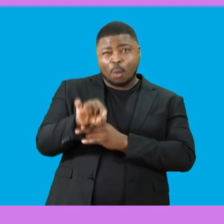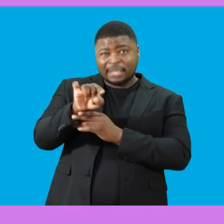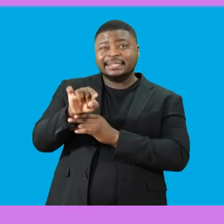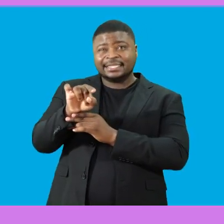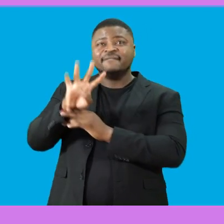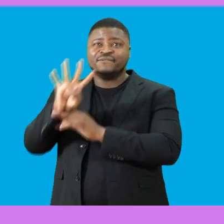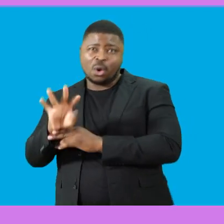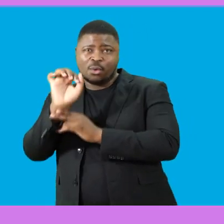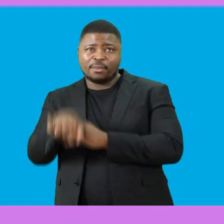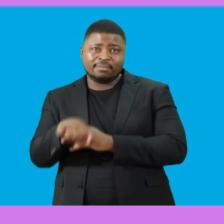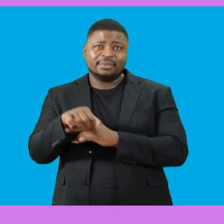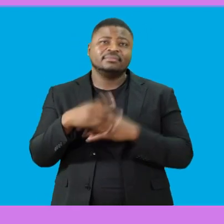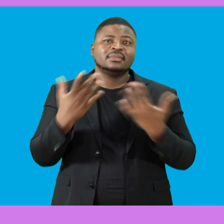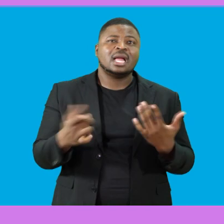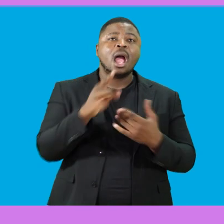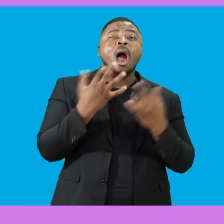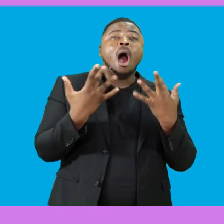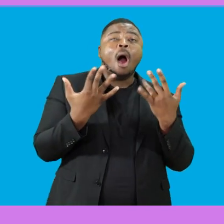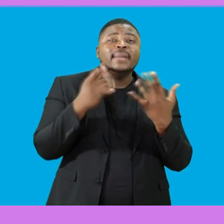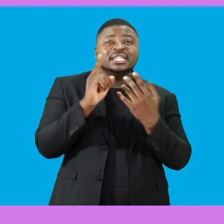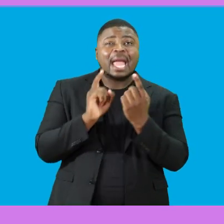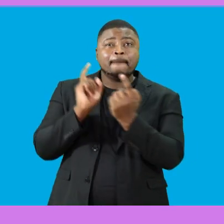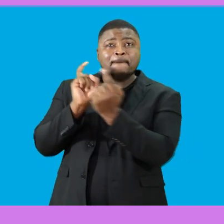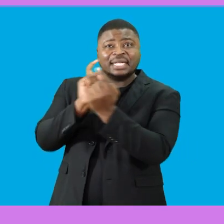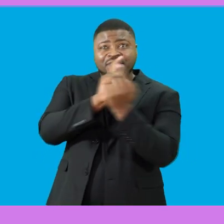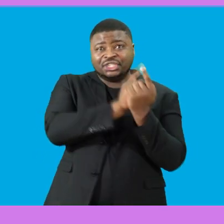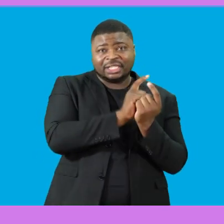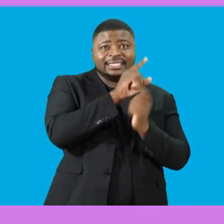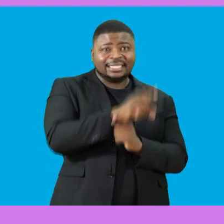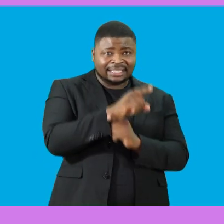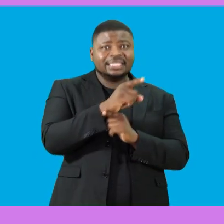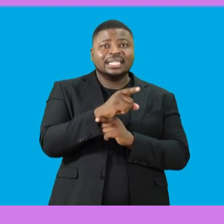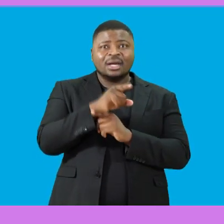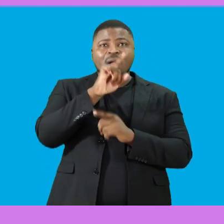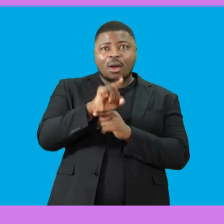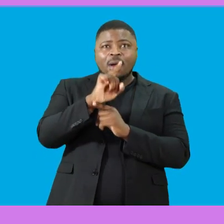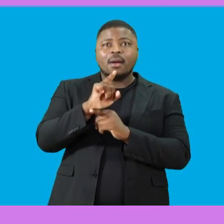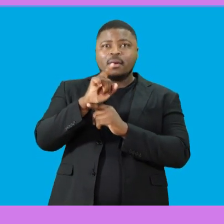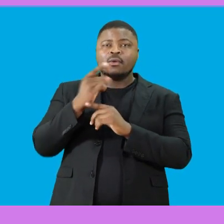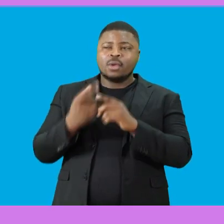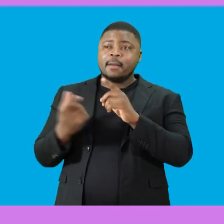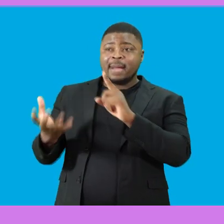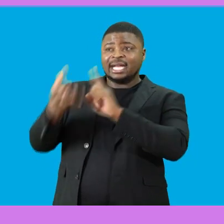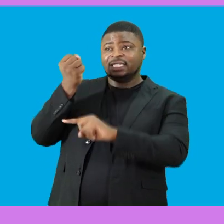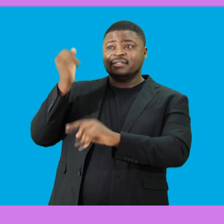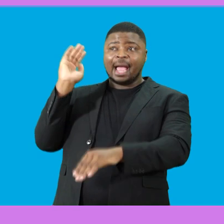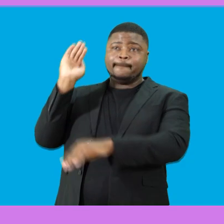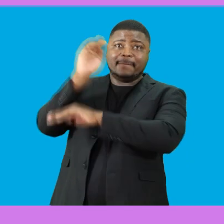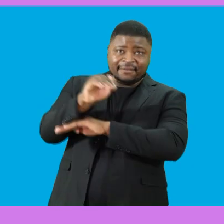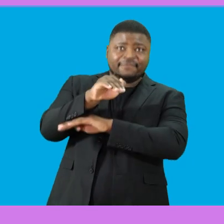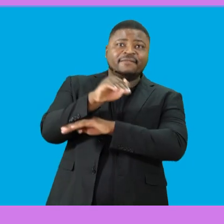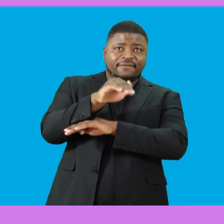How many matches produced a result above the mean score? How many matches produced a result above the mean score. The mean score